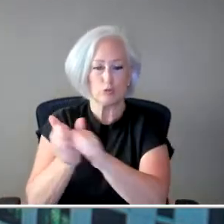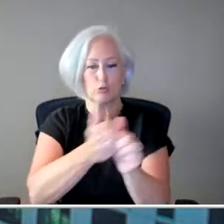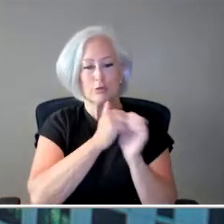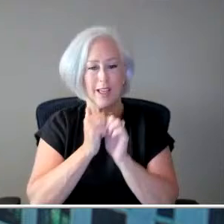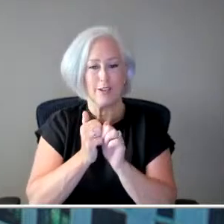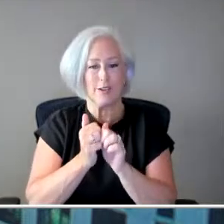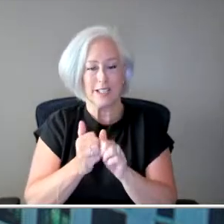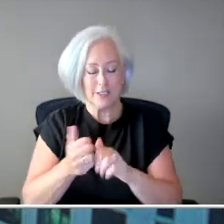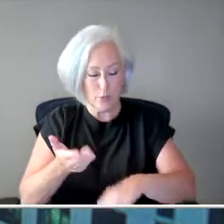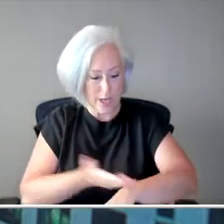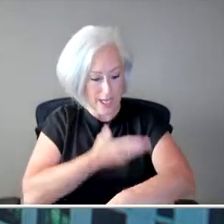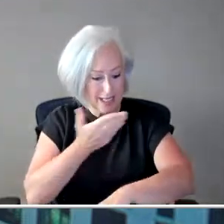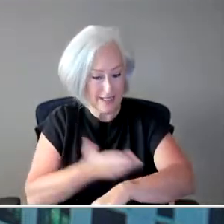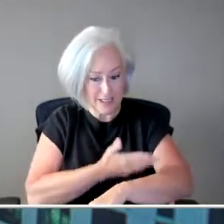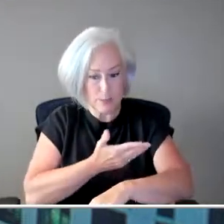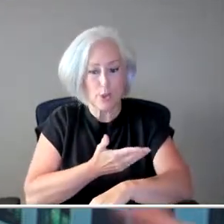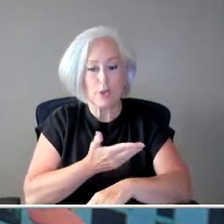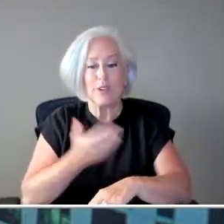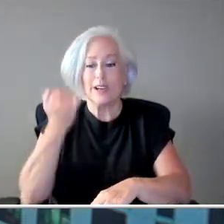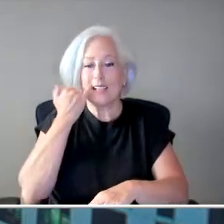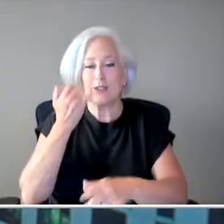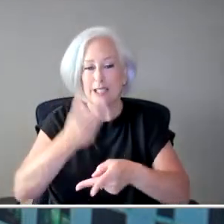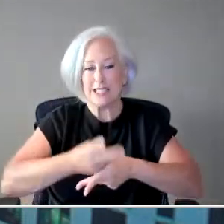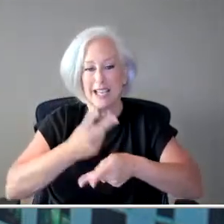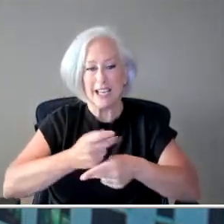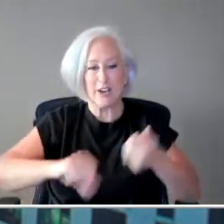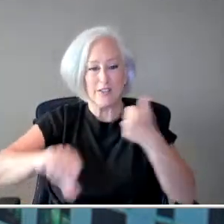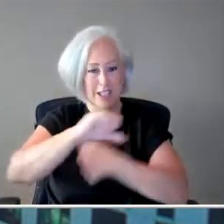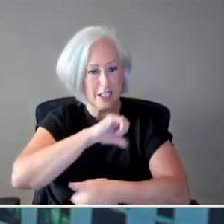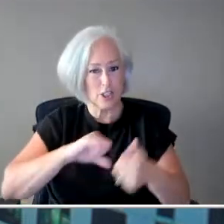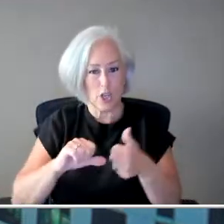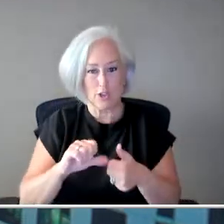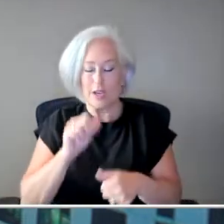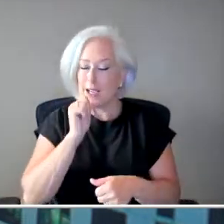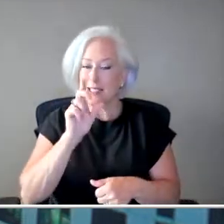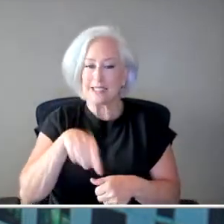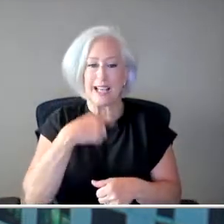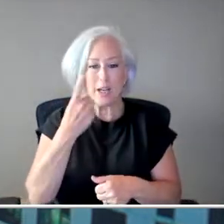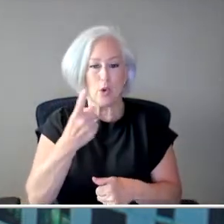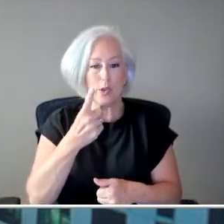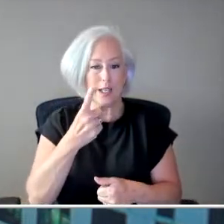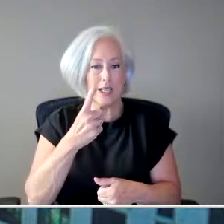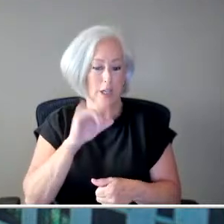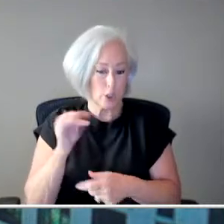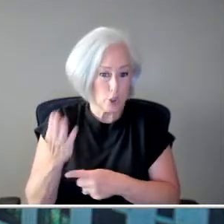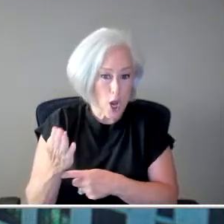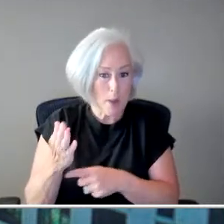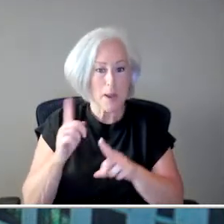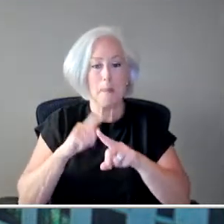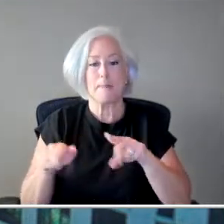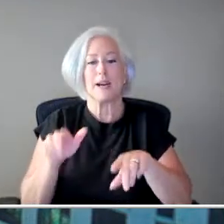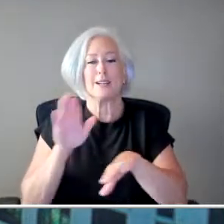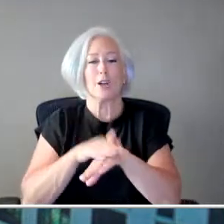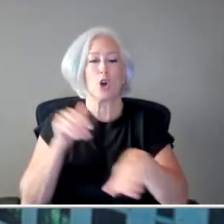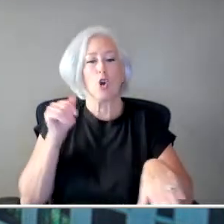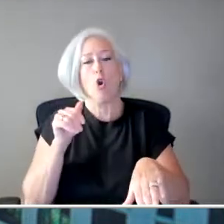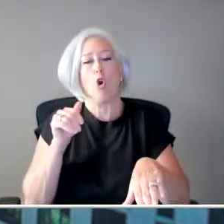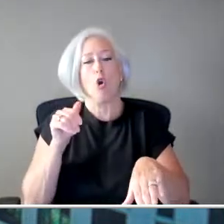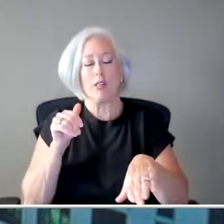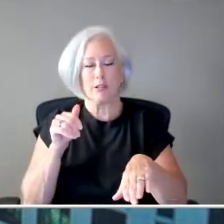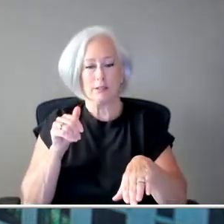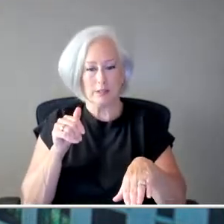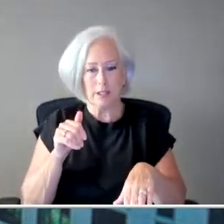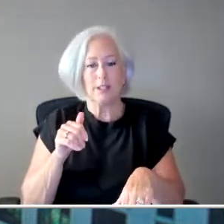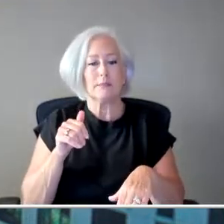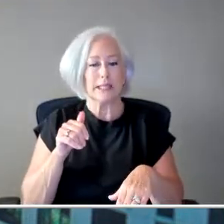care of one another. We as physicians, I think, very much feel this is not just a job but a calling, but an important part of that calling is that we're taking care of